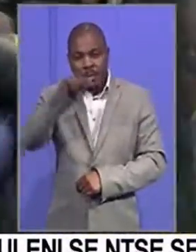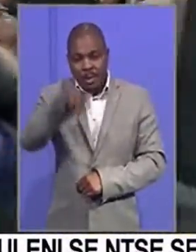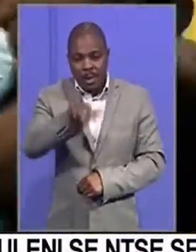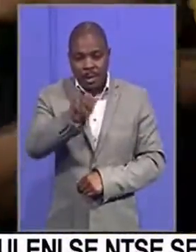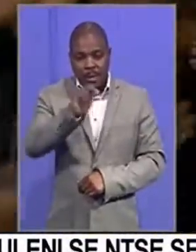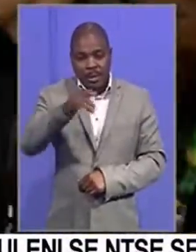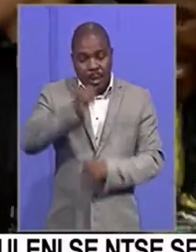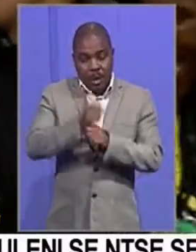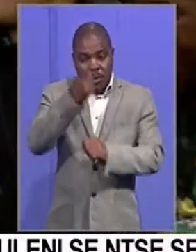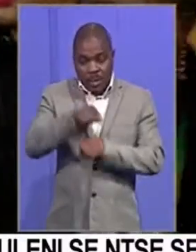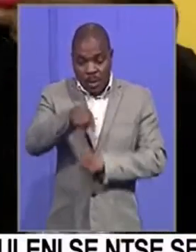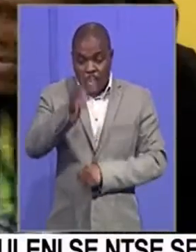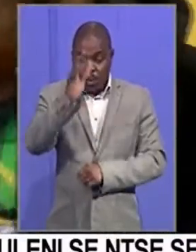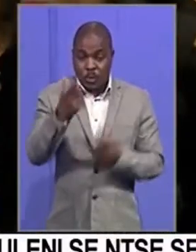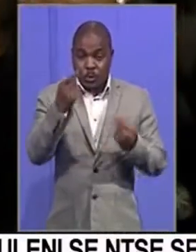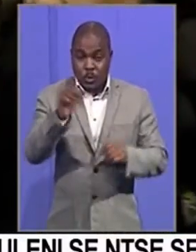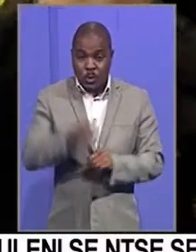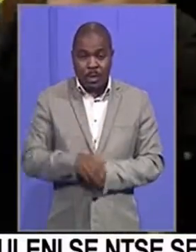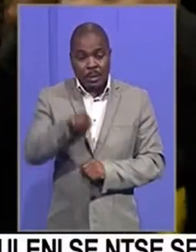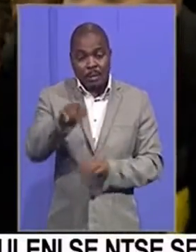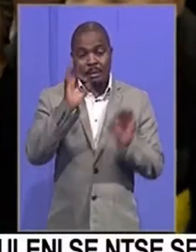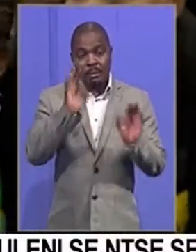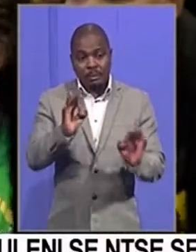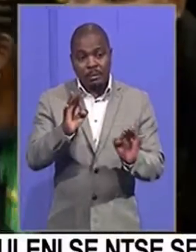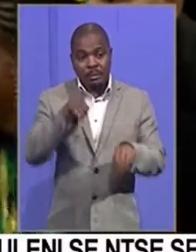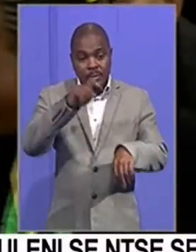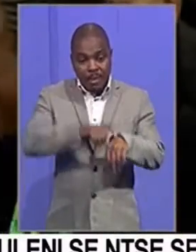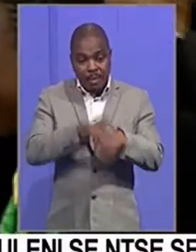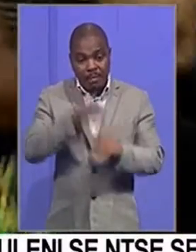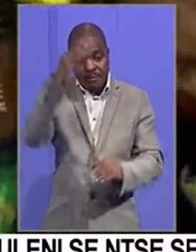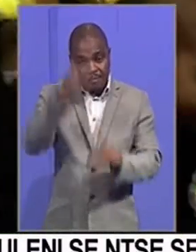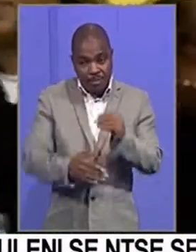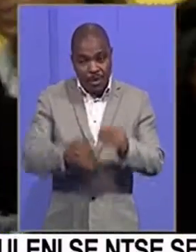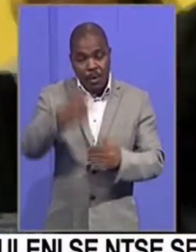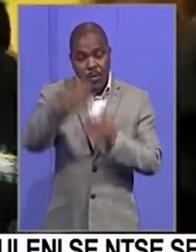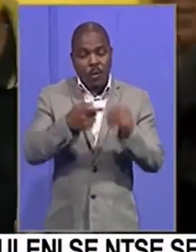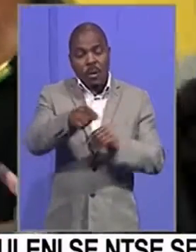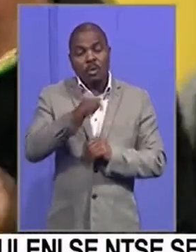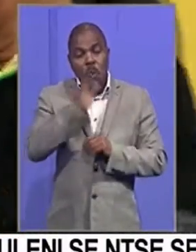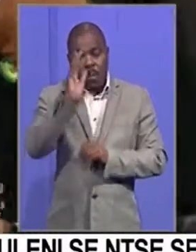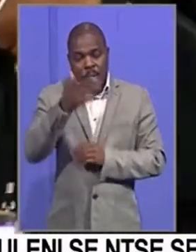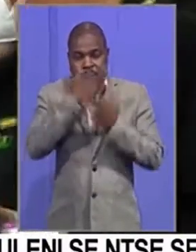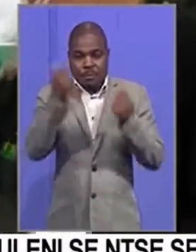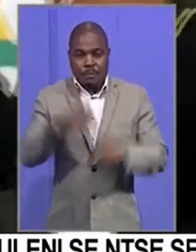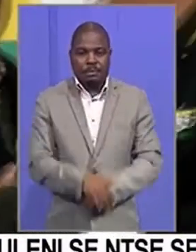ANC Gauteng e tla fitlhela nako e beuweng ya ho phethela diboka ka Phupu.